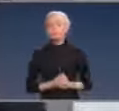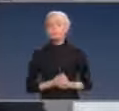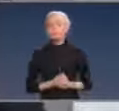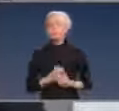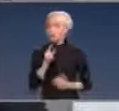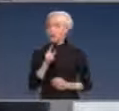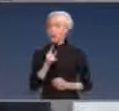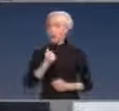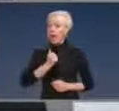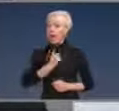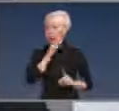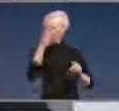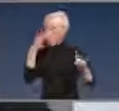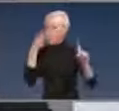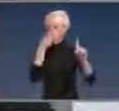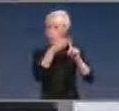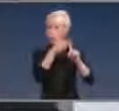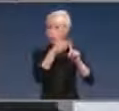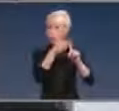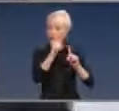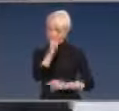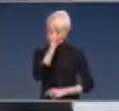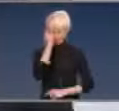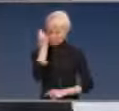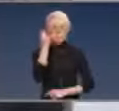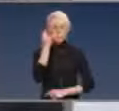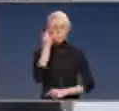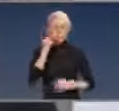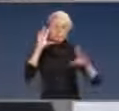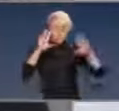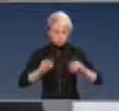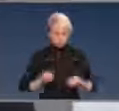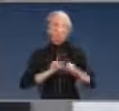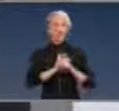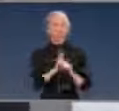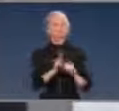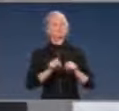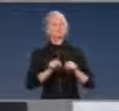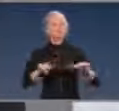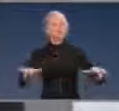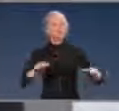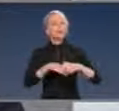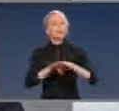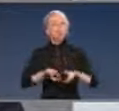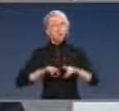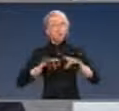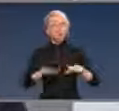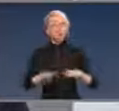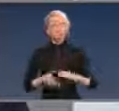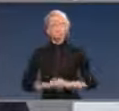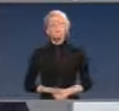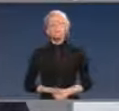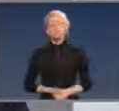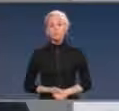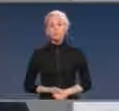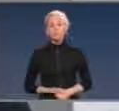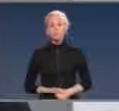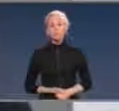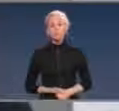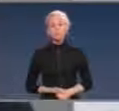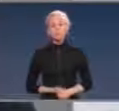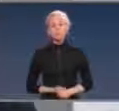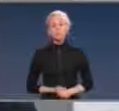efforts are focused. We also adopted an important principle, but this is particularly relevant in times